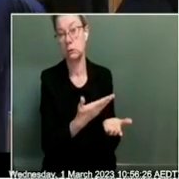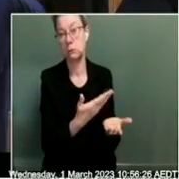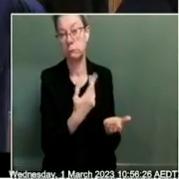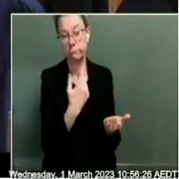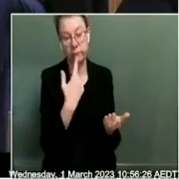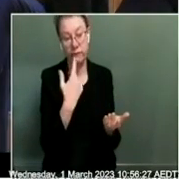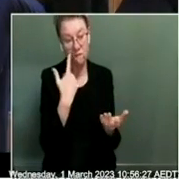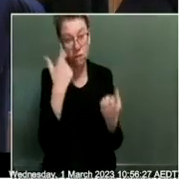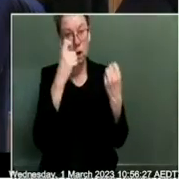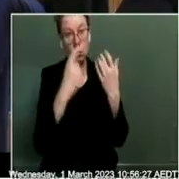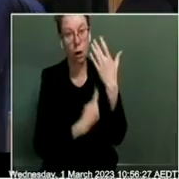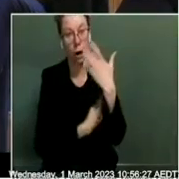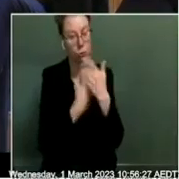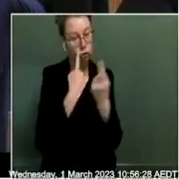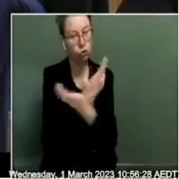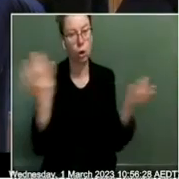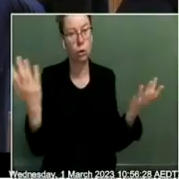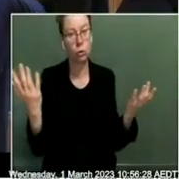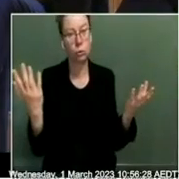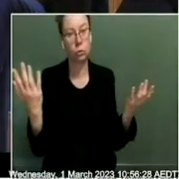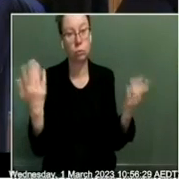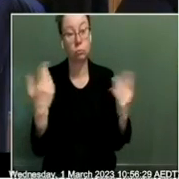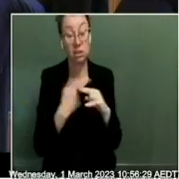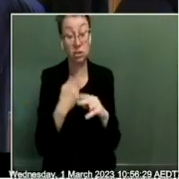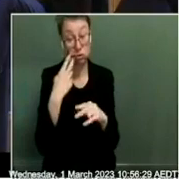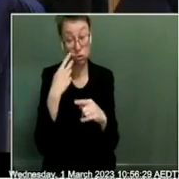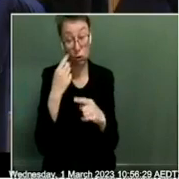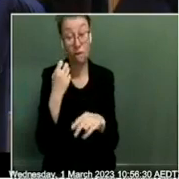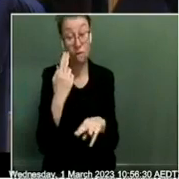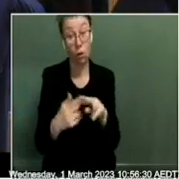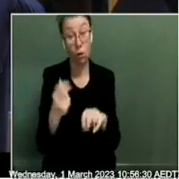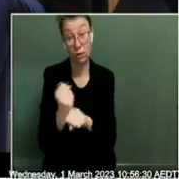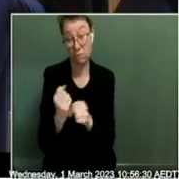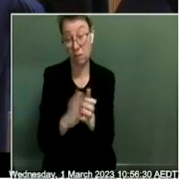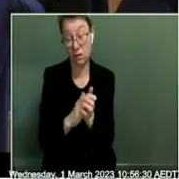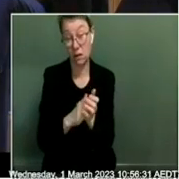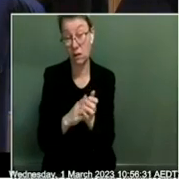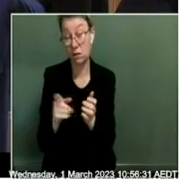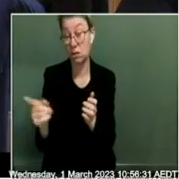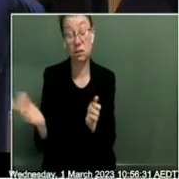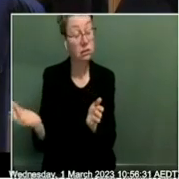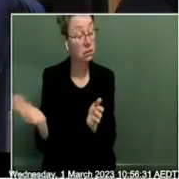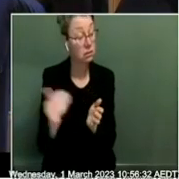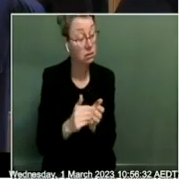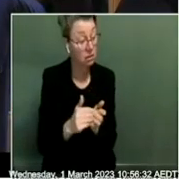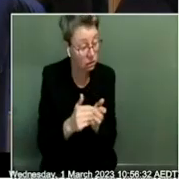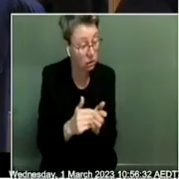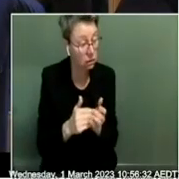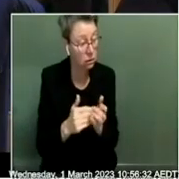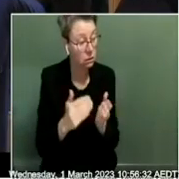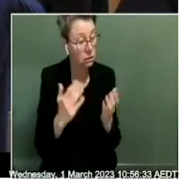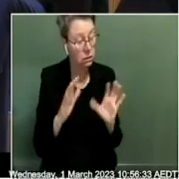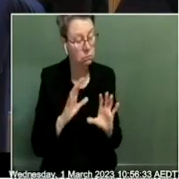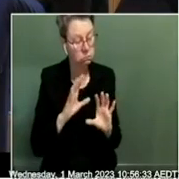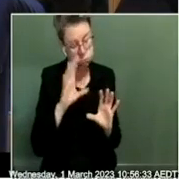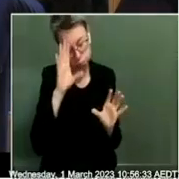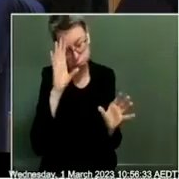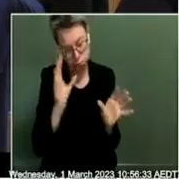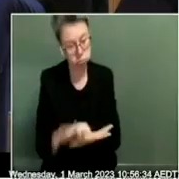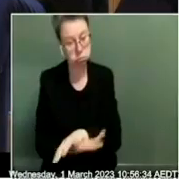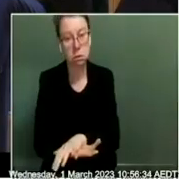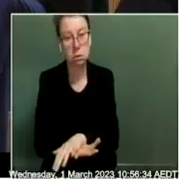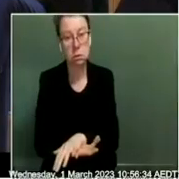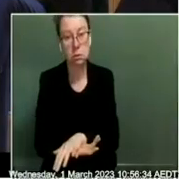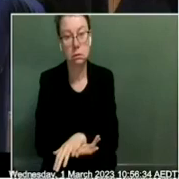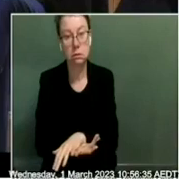Gran. She was devastated to find out about him. So we don't know how long, you know,